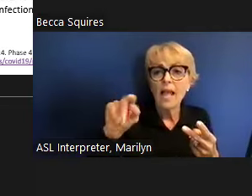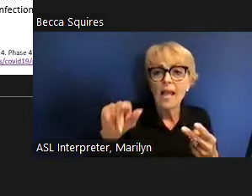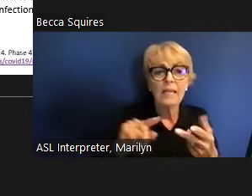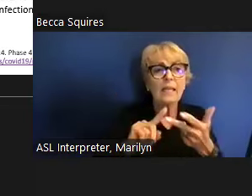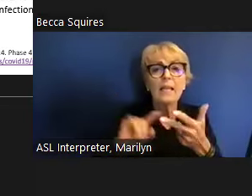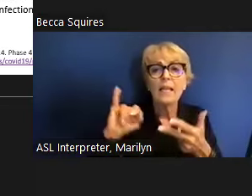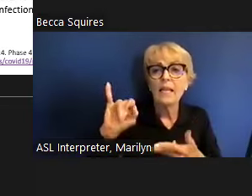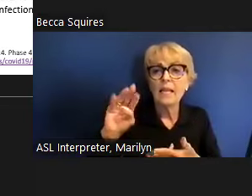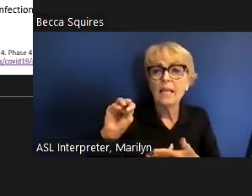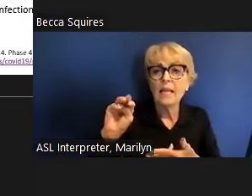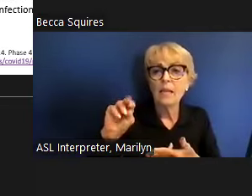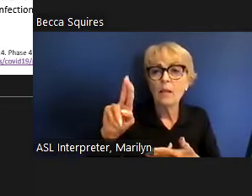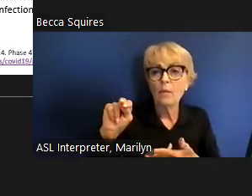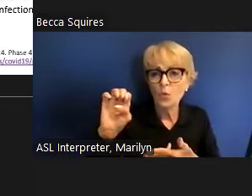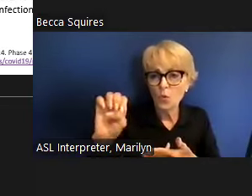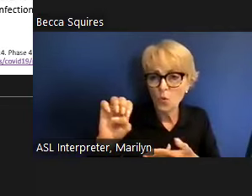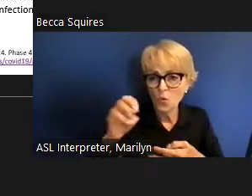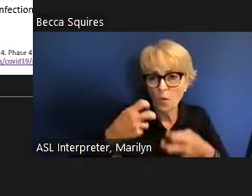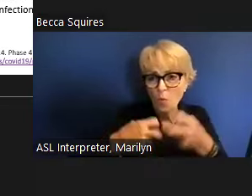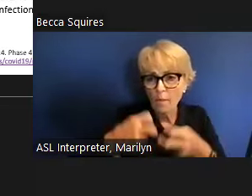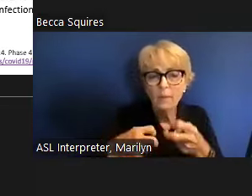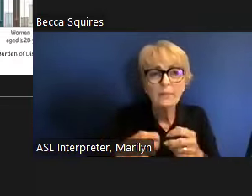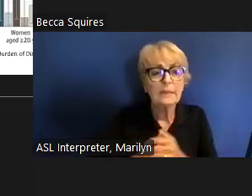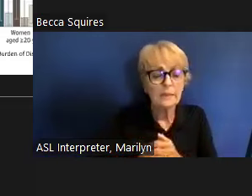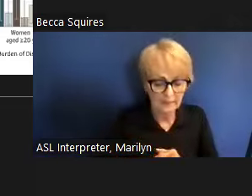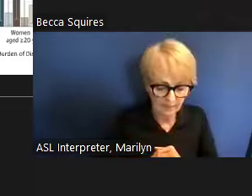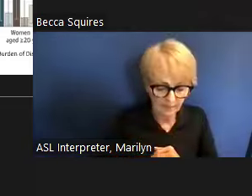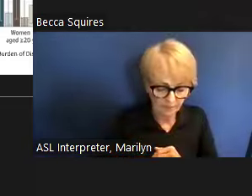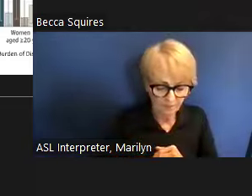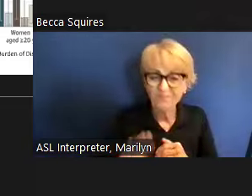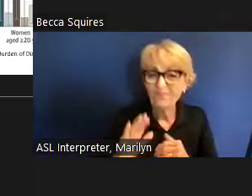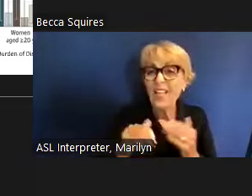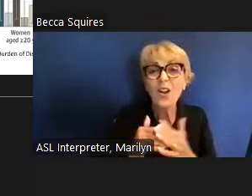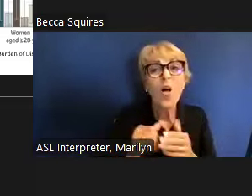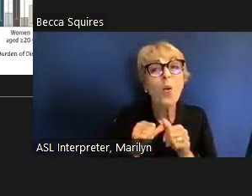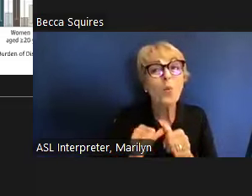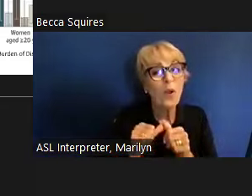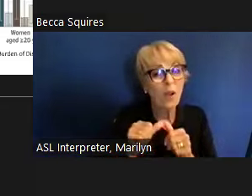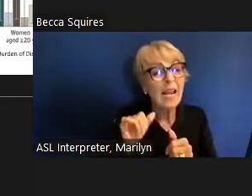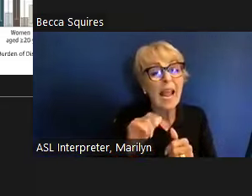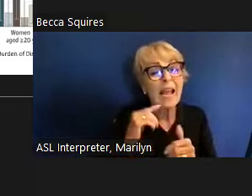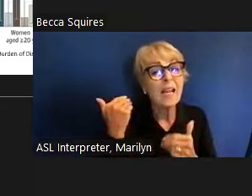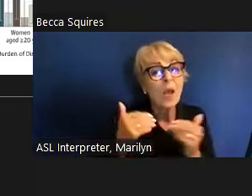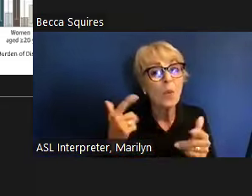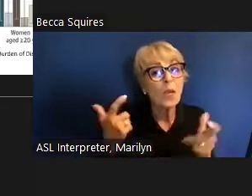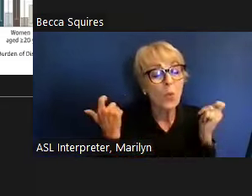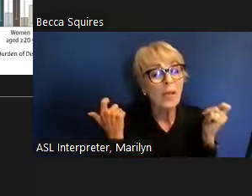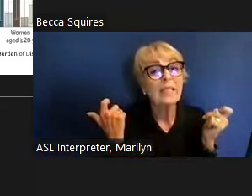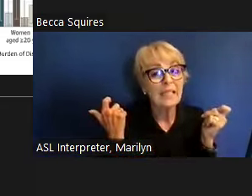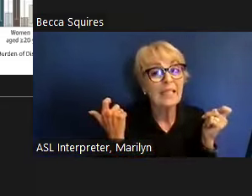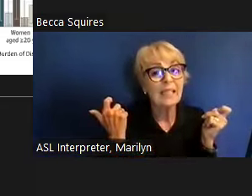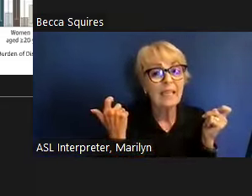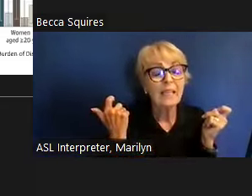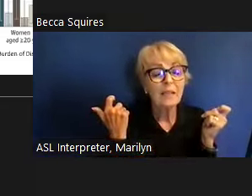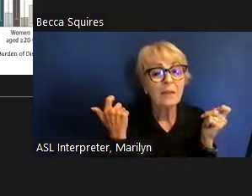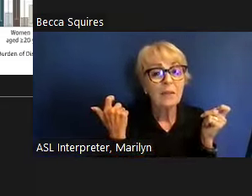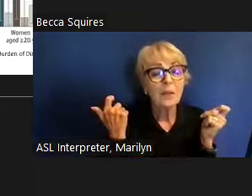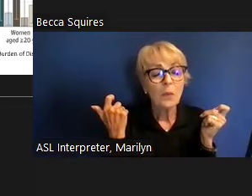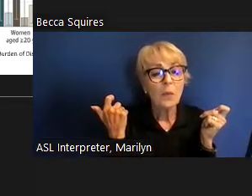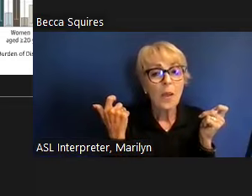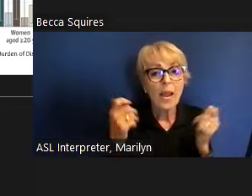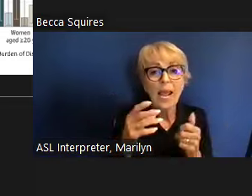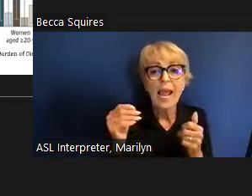problems, and that all went on and actually went very quickly. Um, and